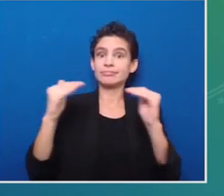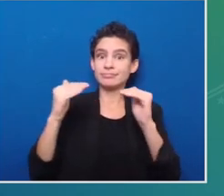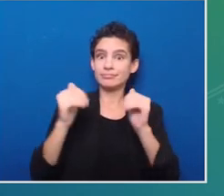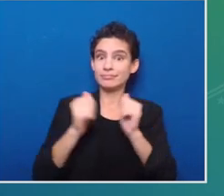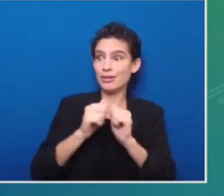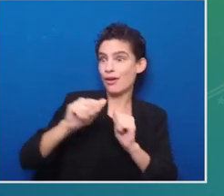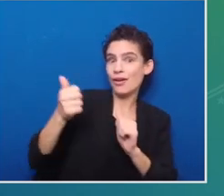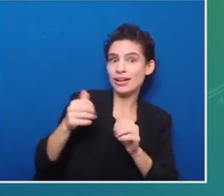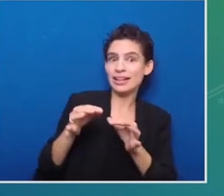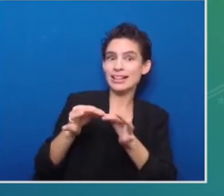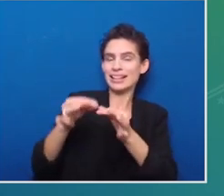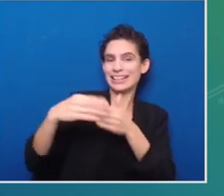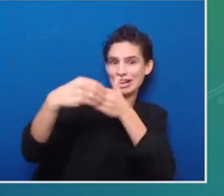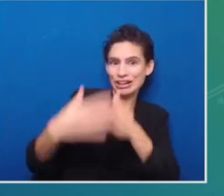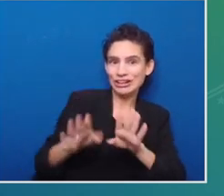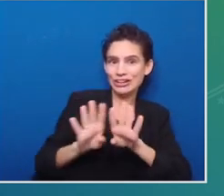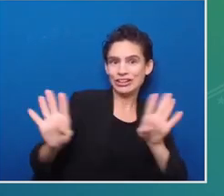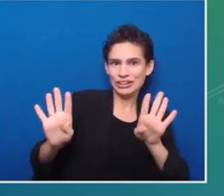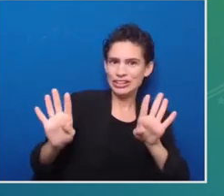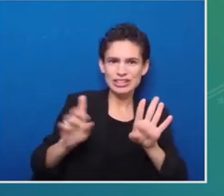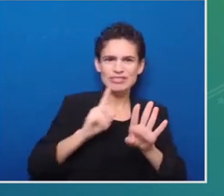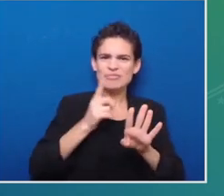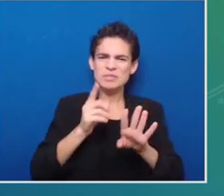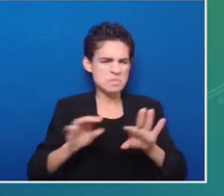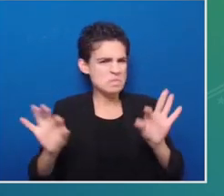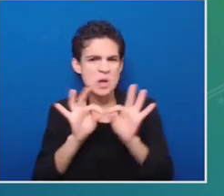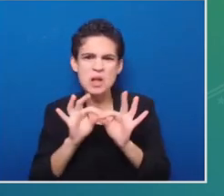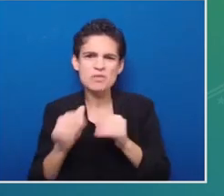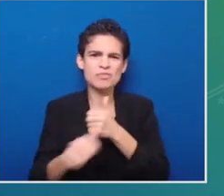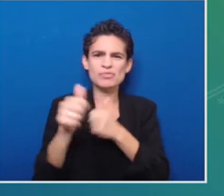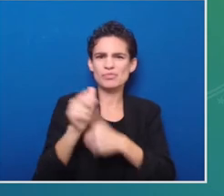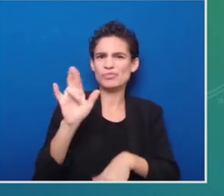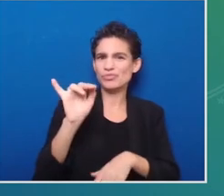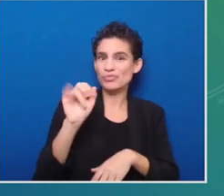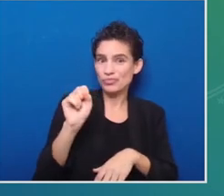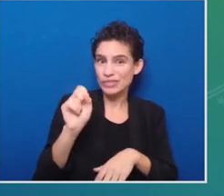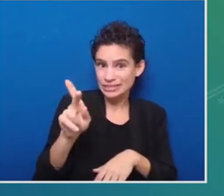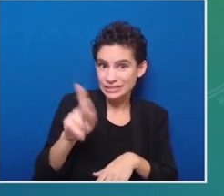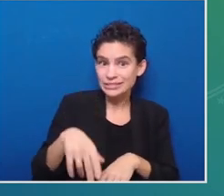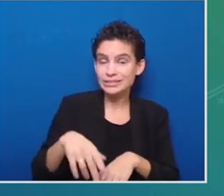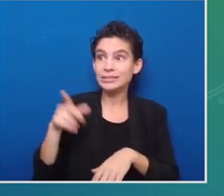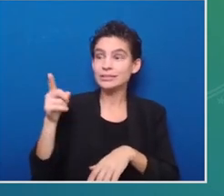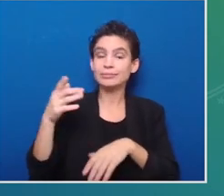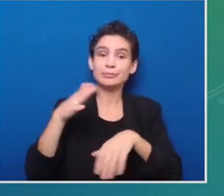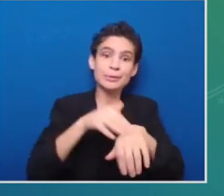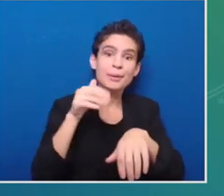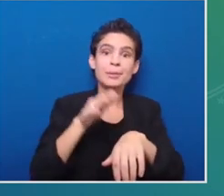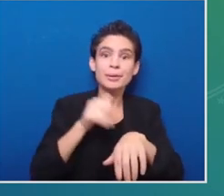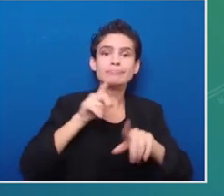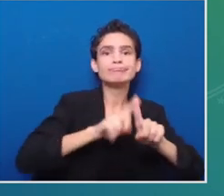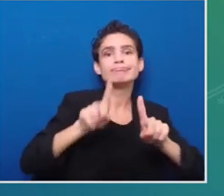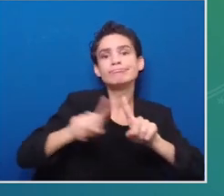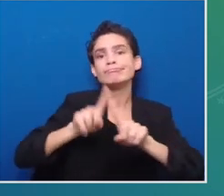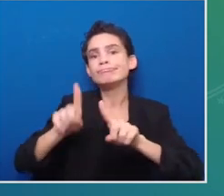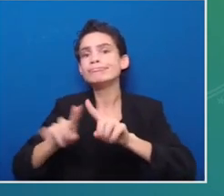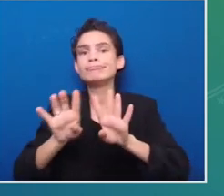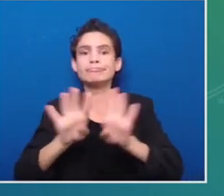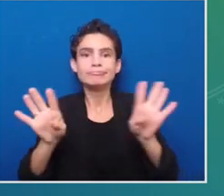understand what's at stake. When President-elect Biden called out the plight of the fence line communities during the